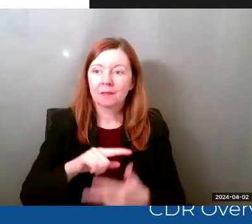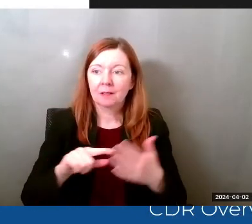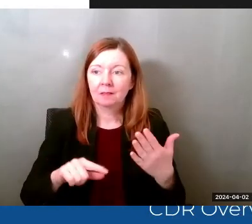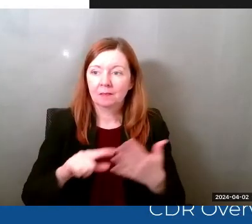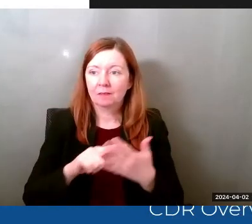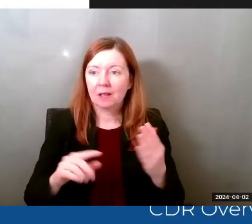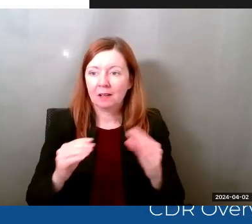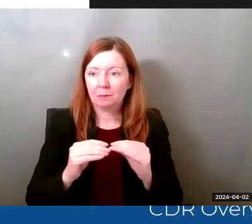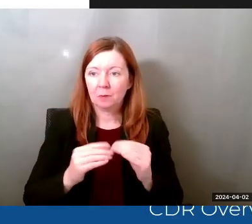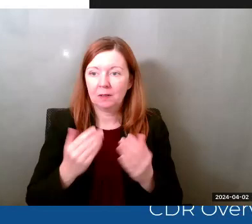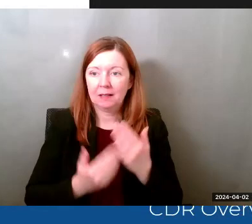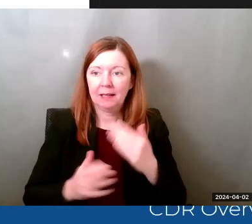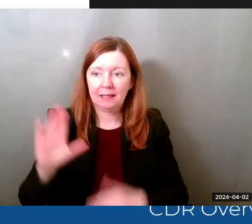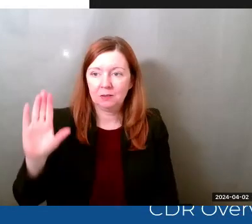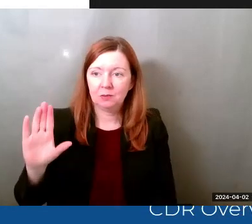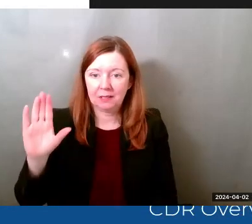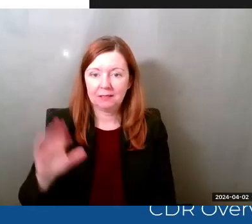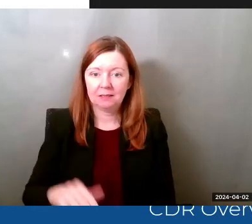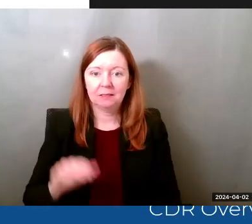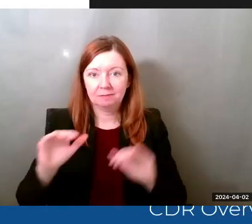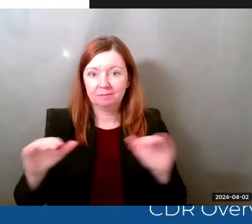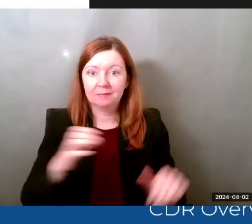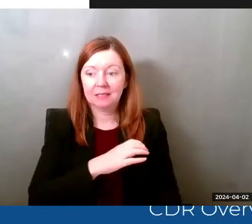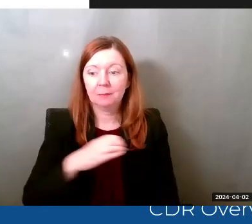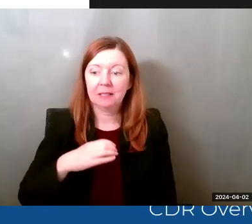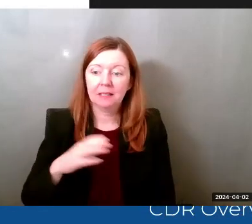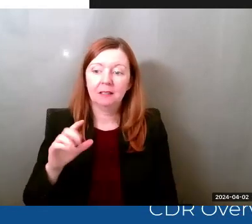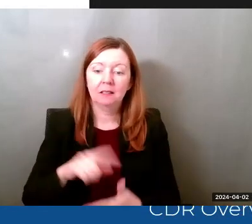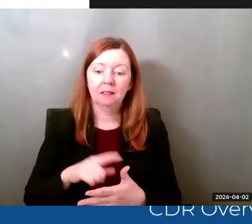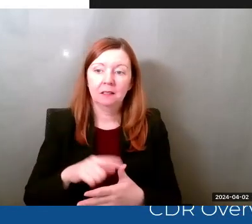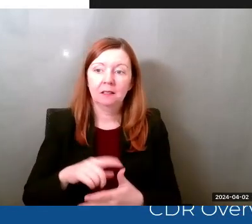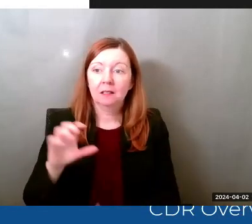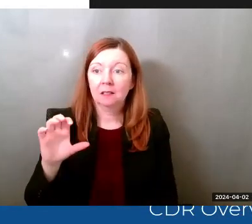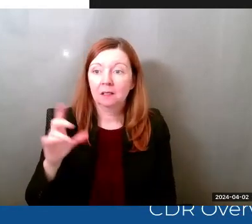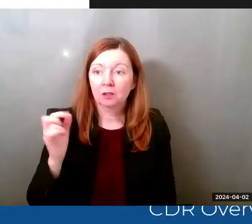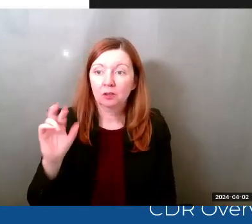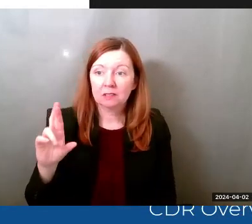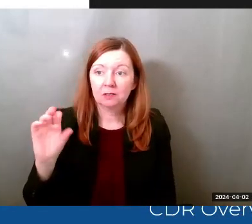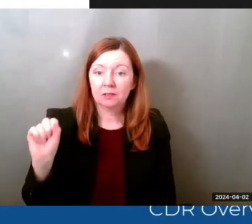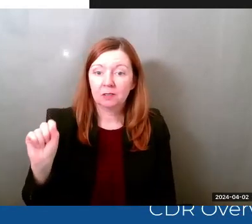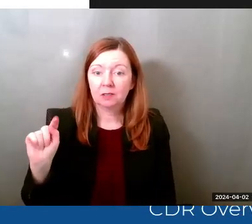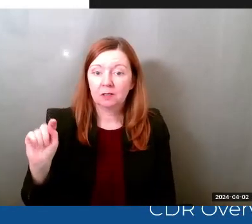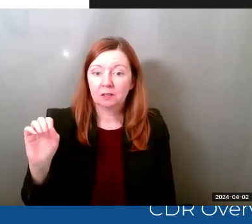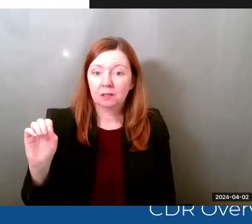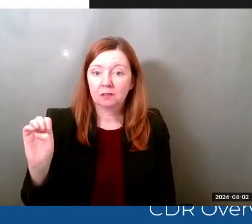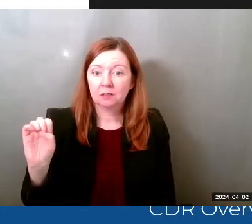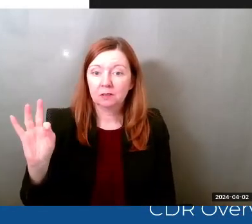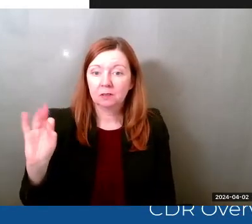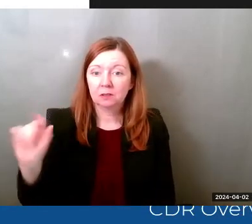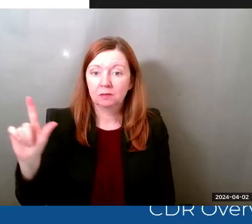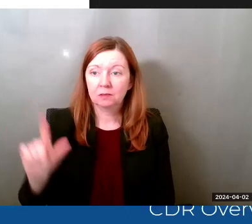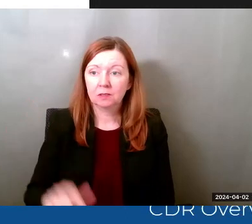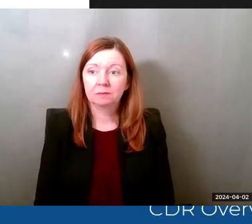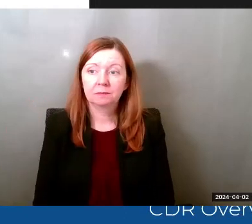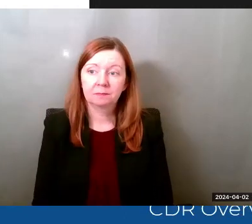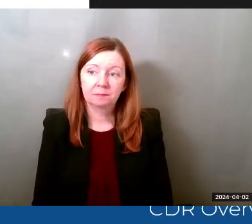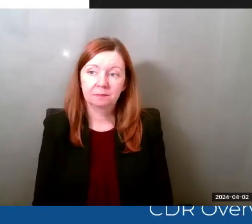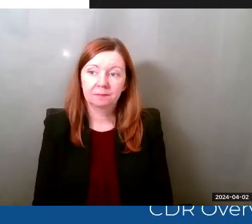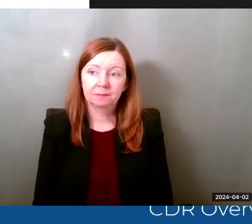hands raised, just for heads up to the committee. We'll go with Christopher Stoweffel.